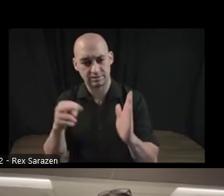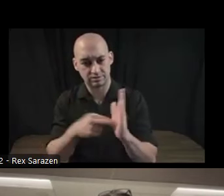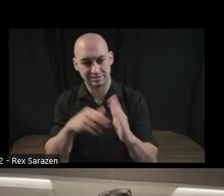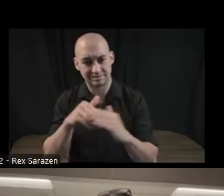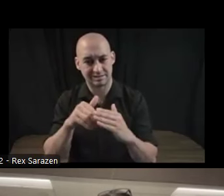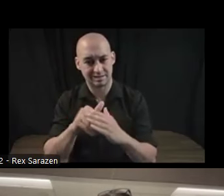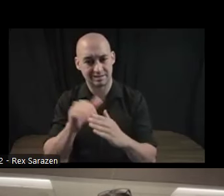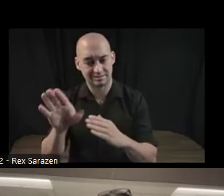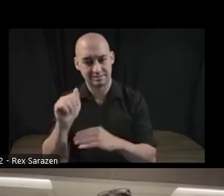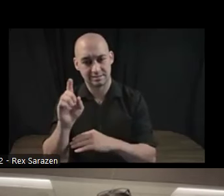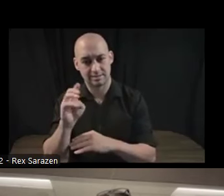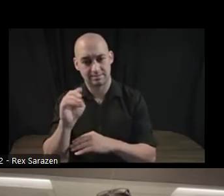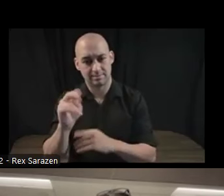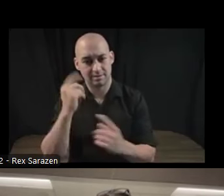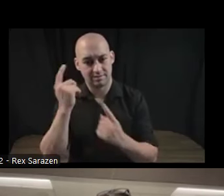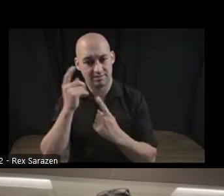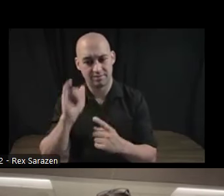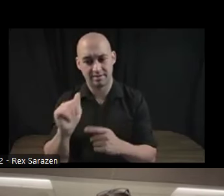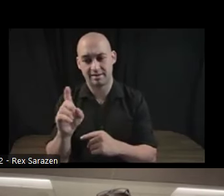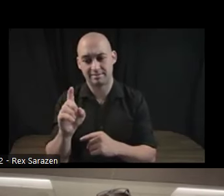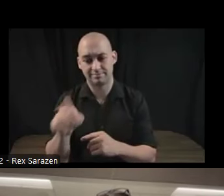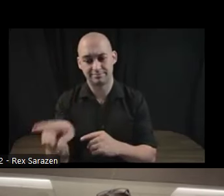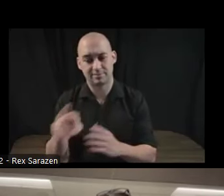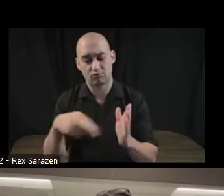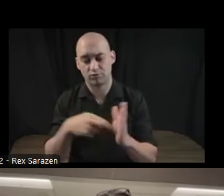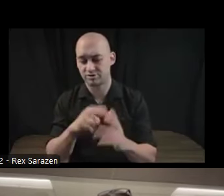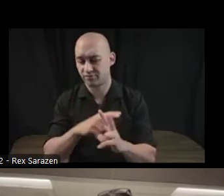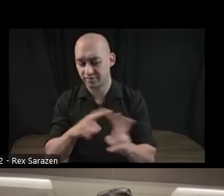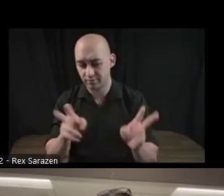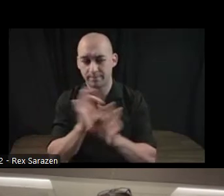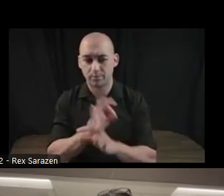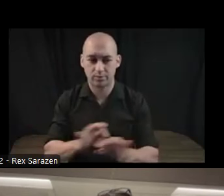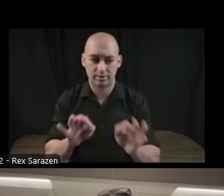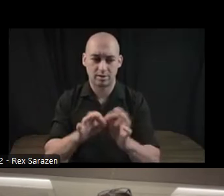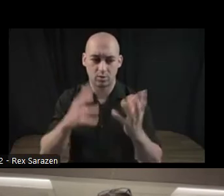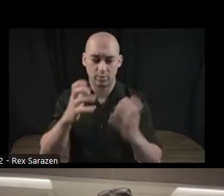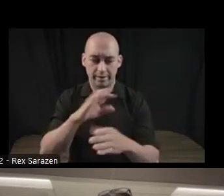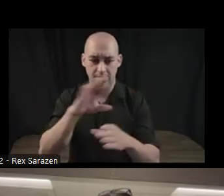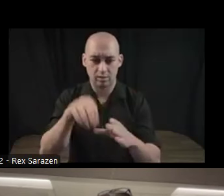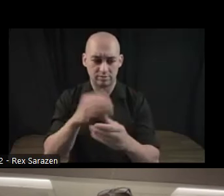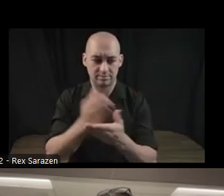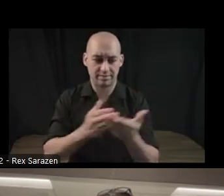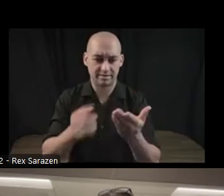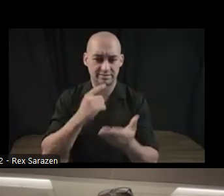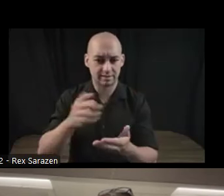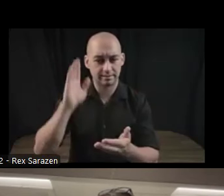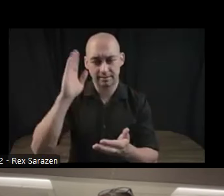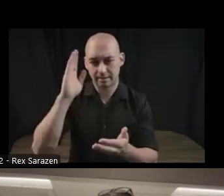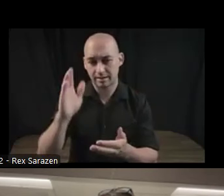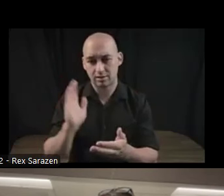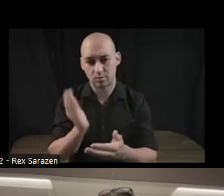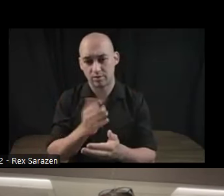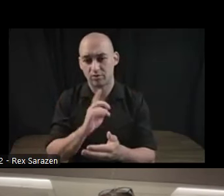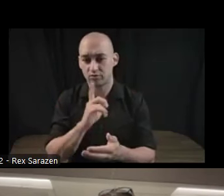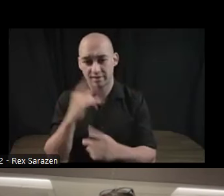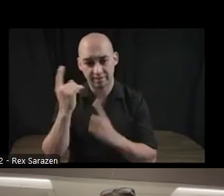think that position is really important. So I'd love to see us include something that just says to the secretary, hey, we really think this position's